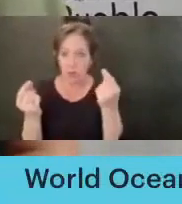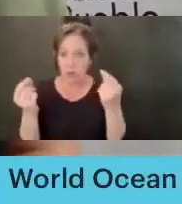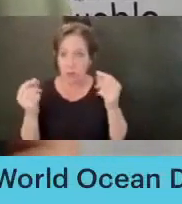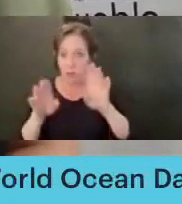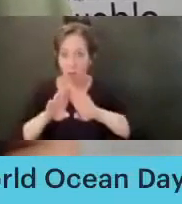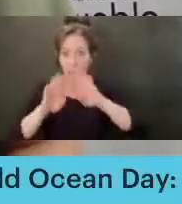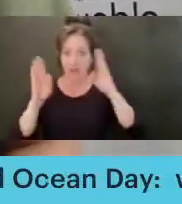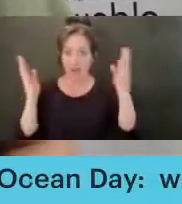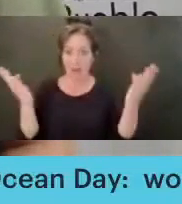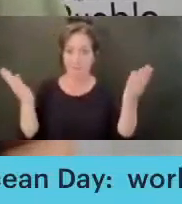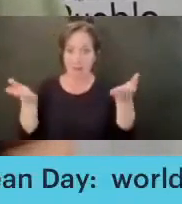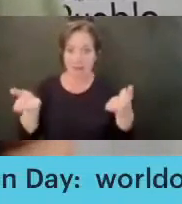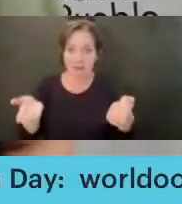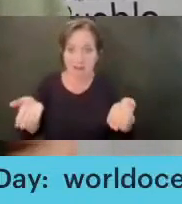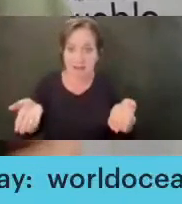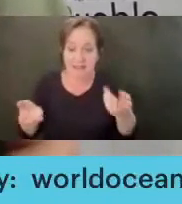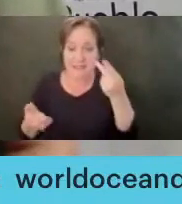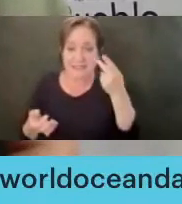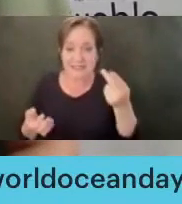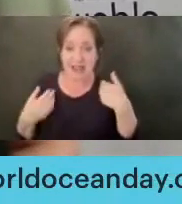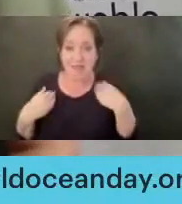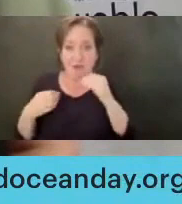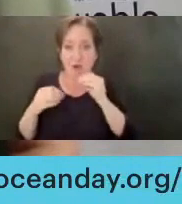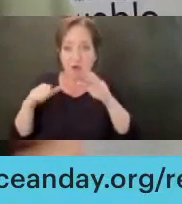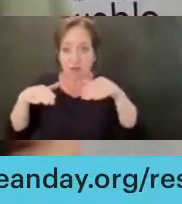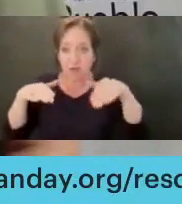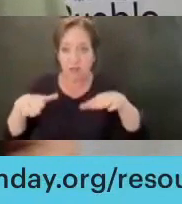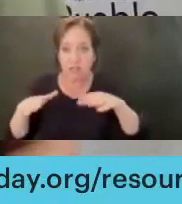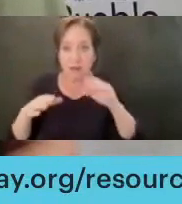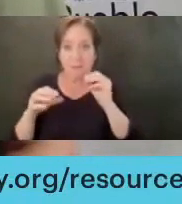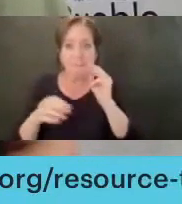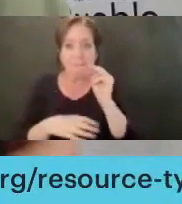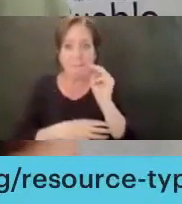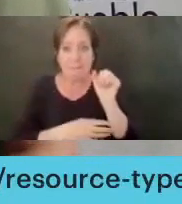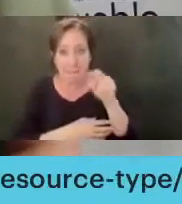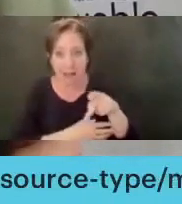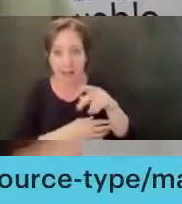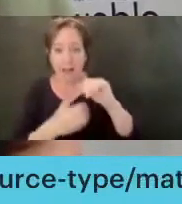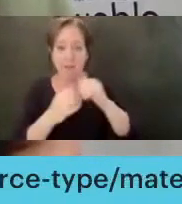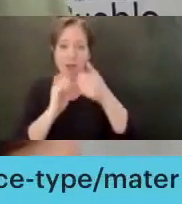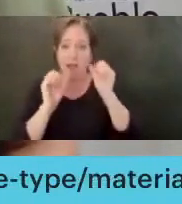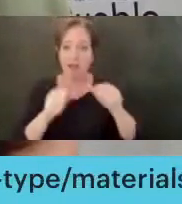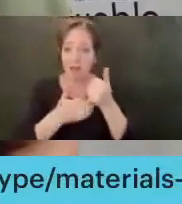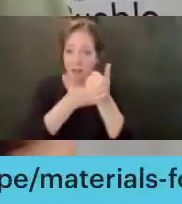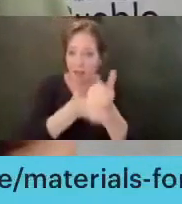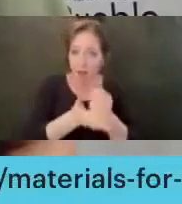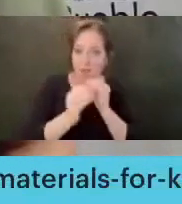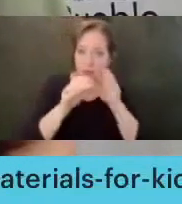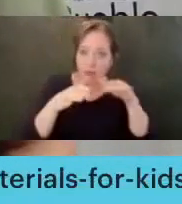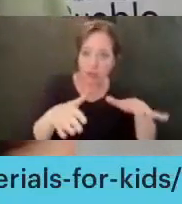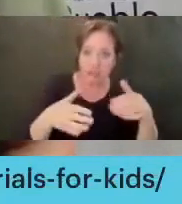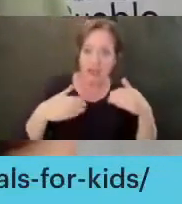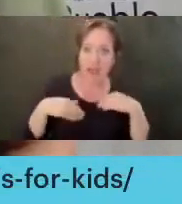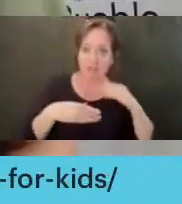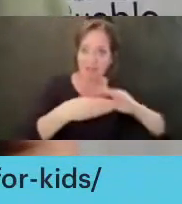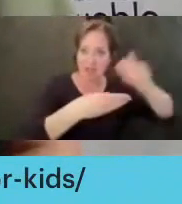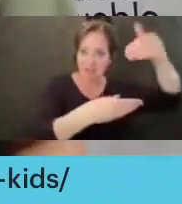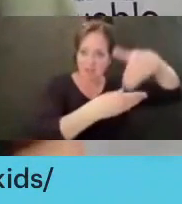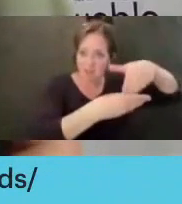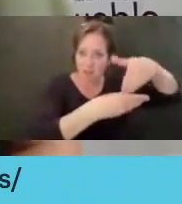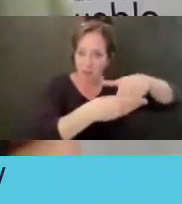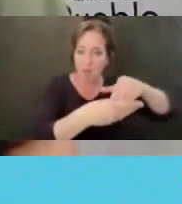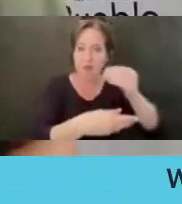up. I've got my World Ocean map and ways to help the ocean. I've got a little envelope of food chain